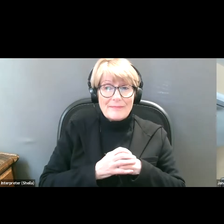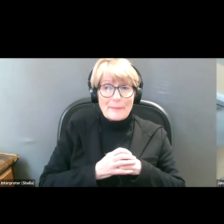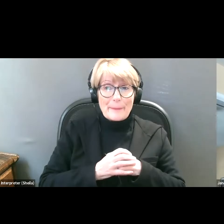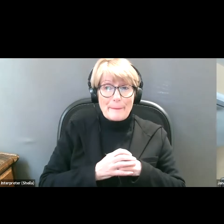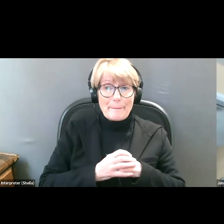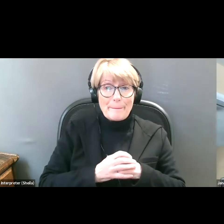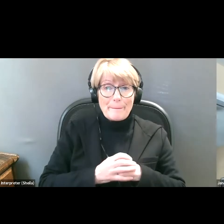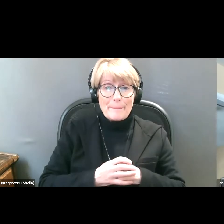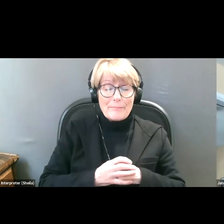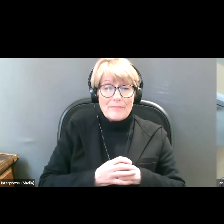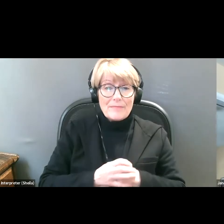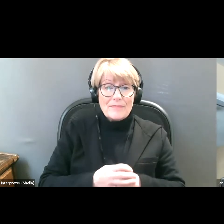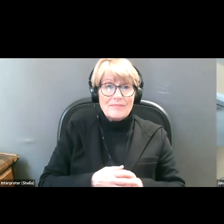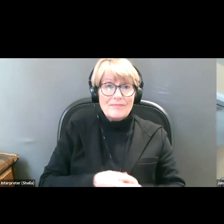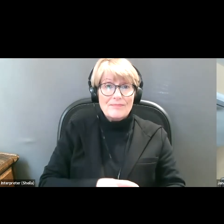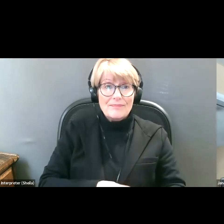In the screen.